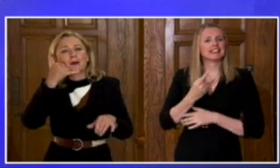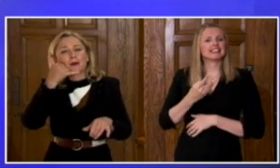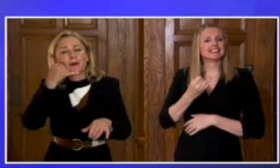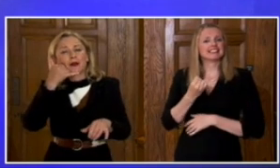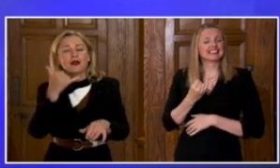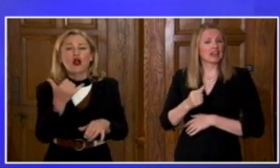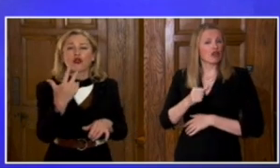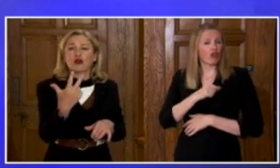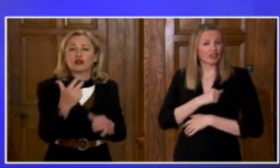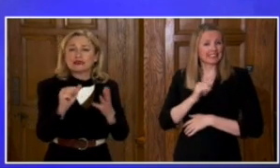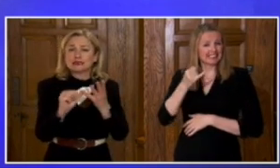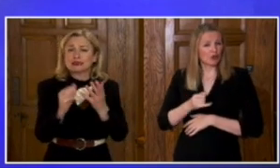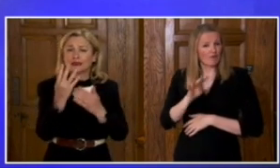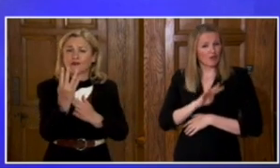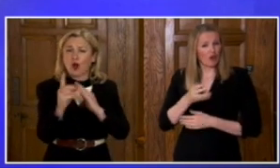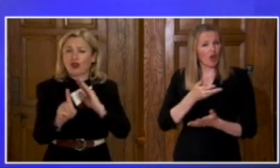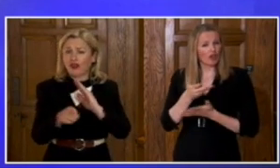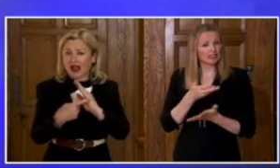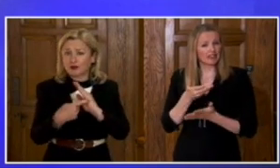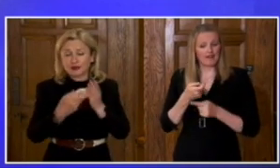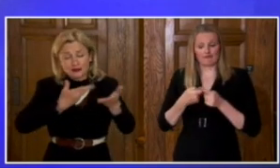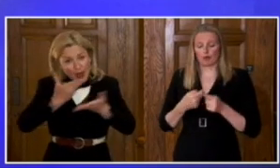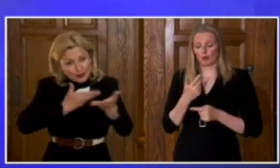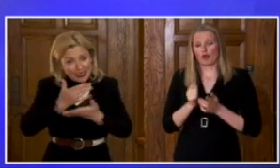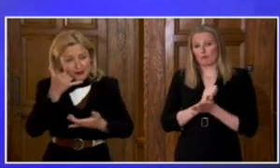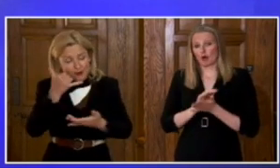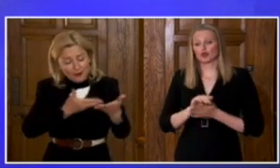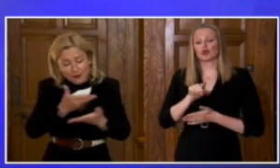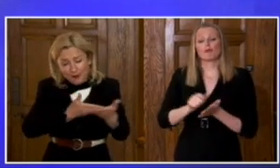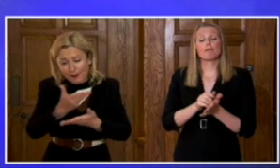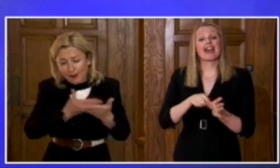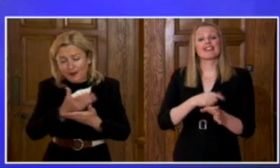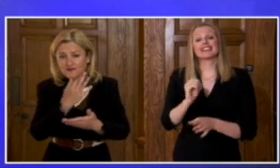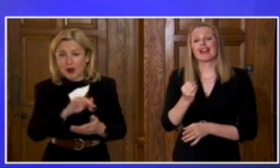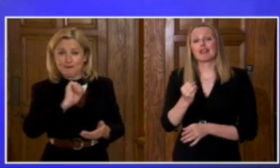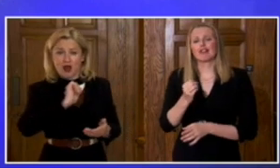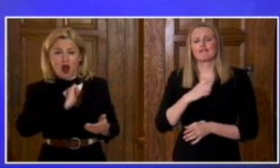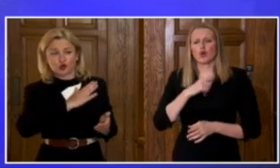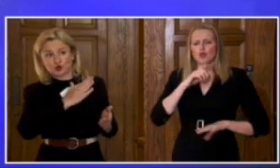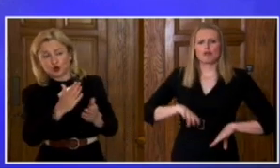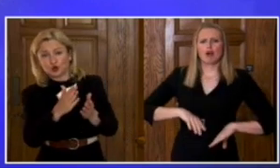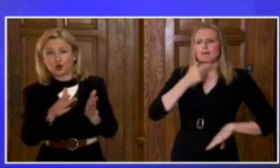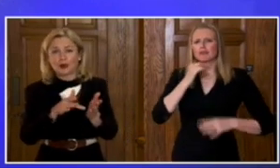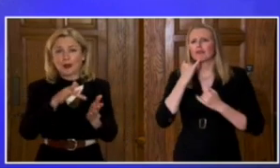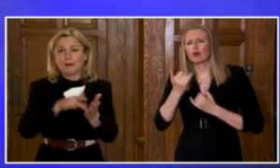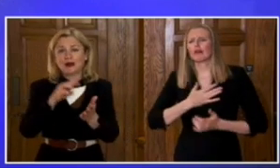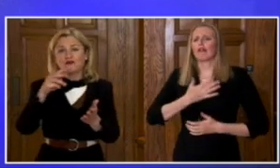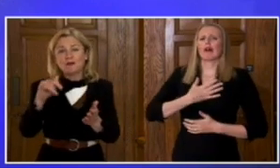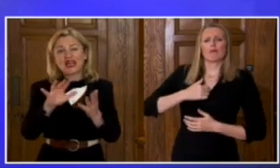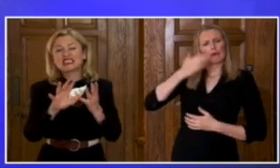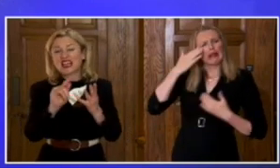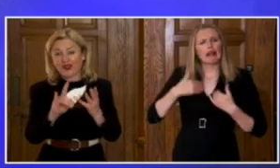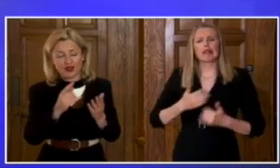16,644 counselling sessions between March the 23rd and May the 10th for young people worried about their mental health and well-being